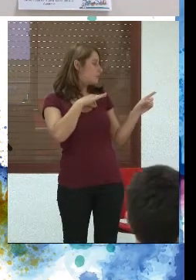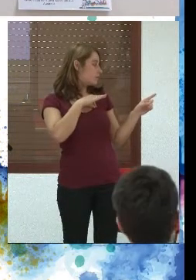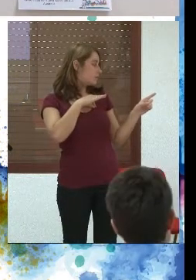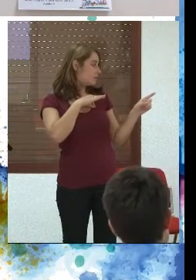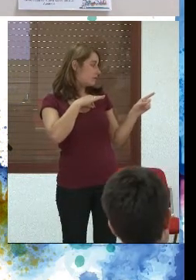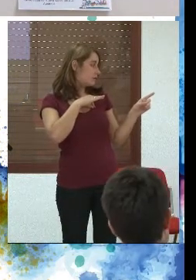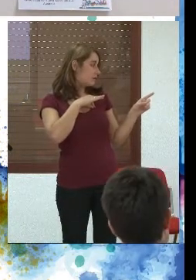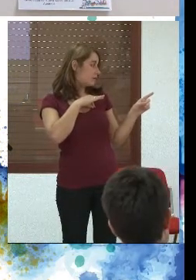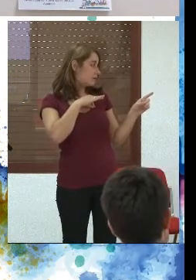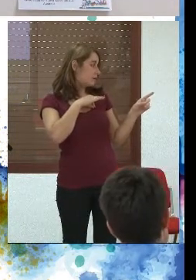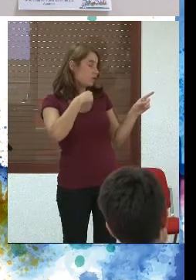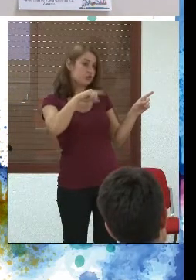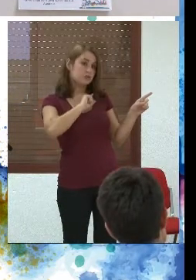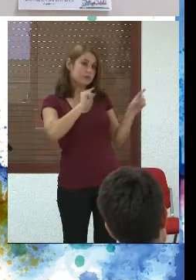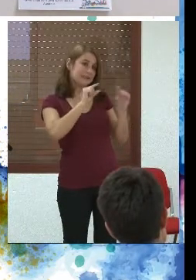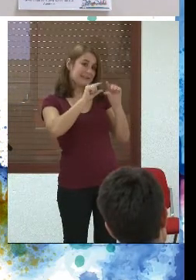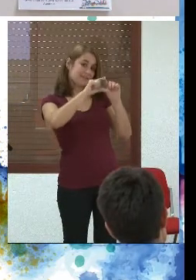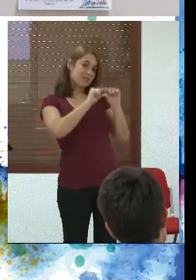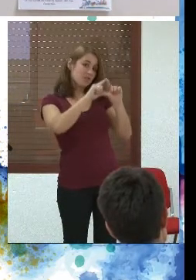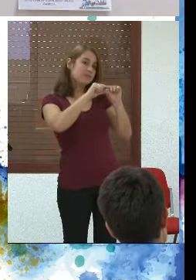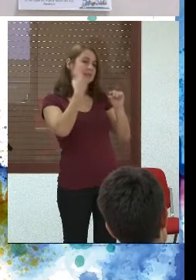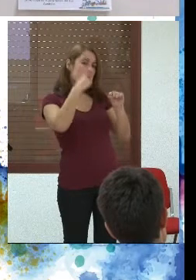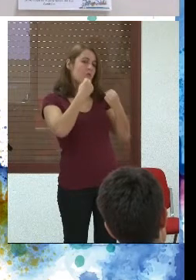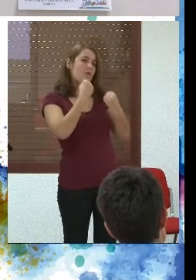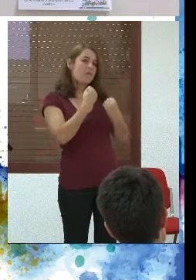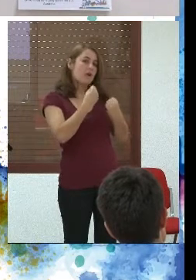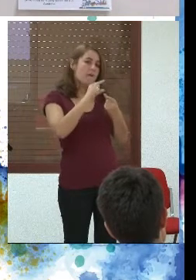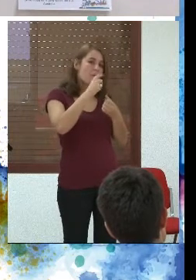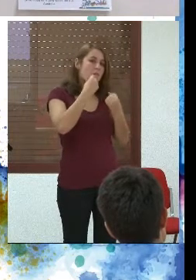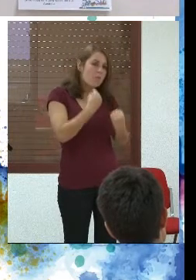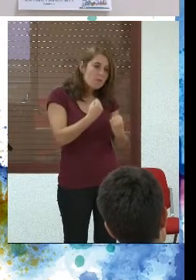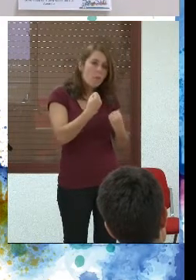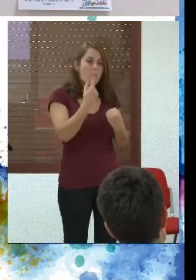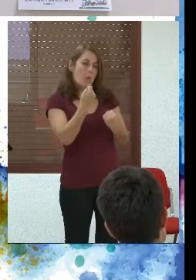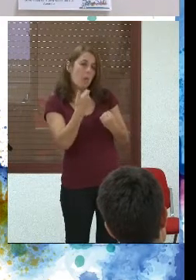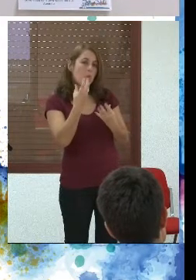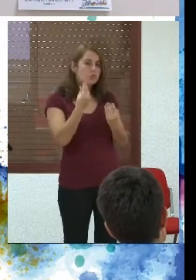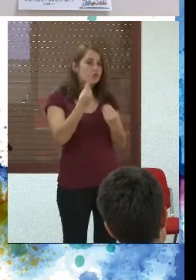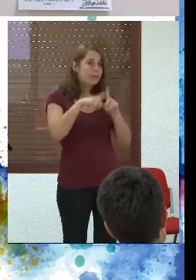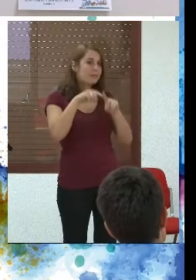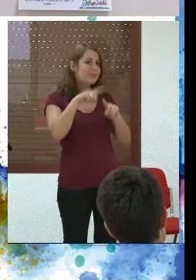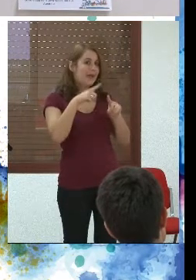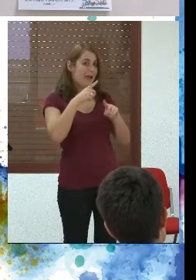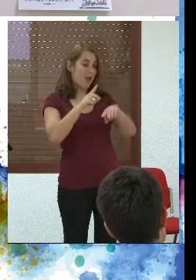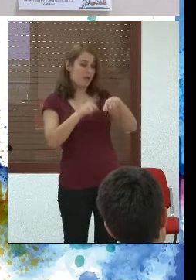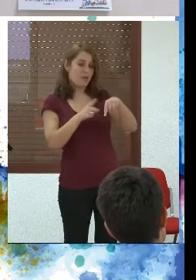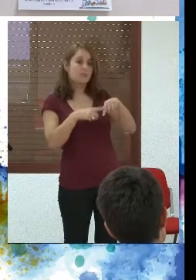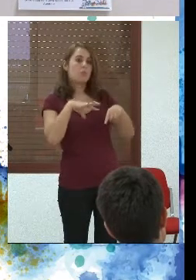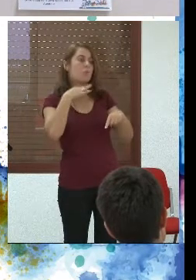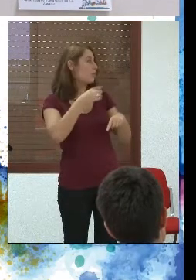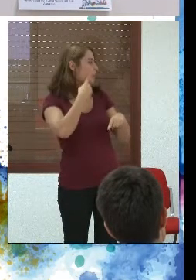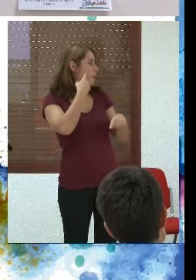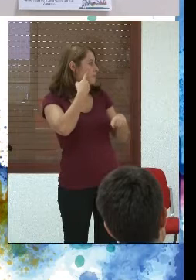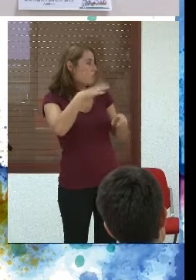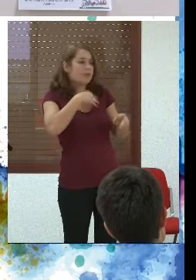moving. They deflect, and with this deflection, we know the strength that we are applying to